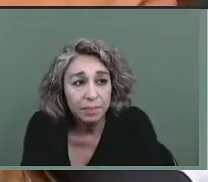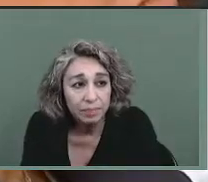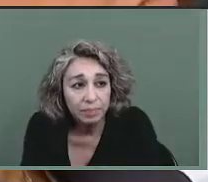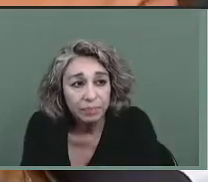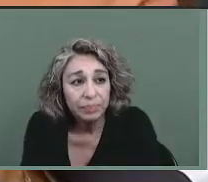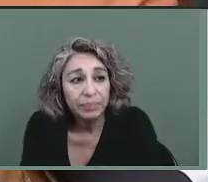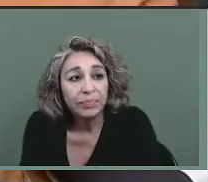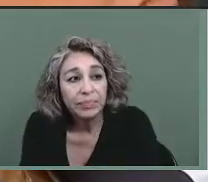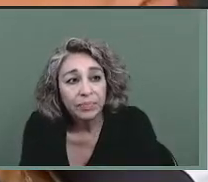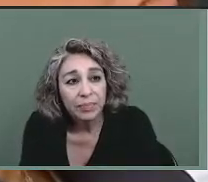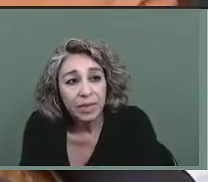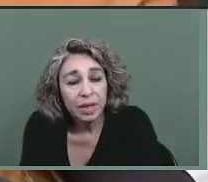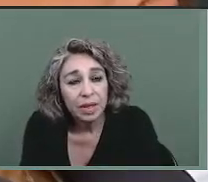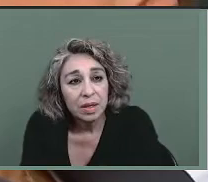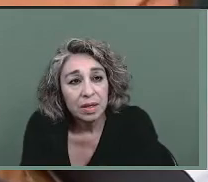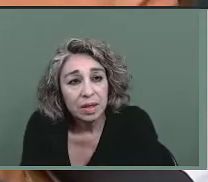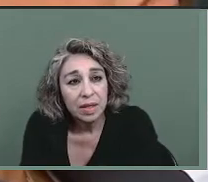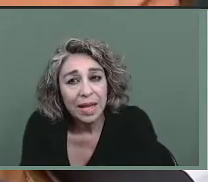bottom.